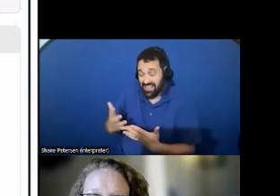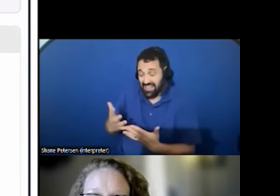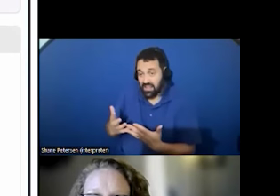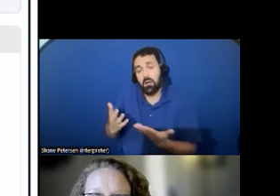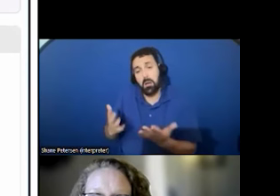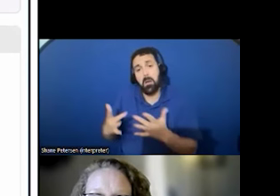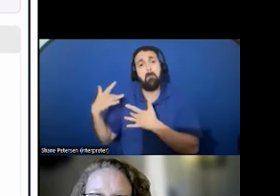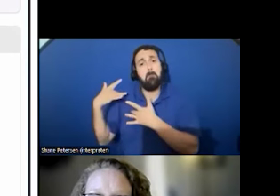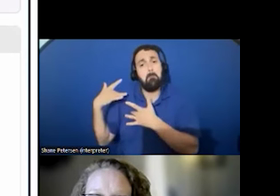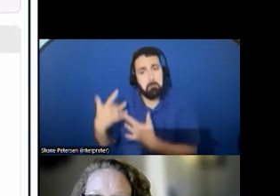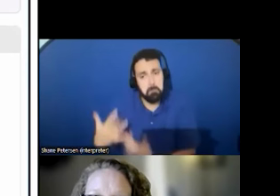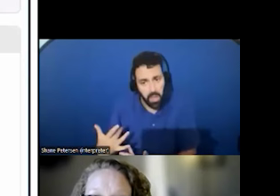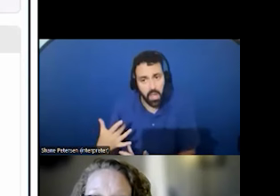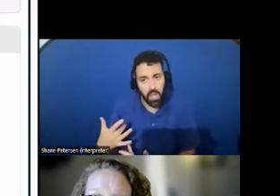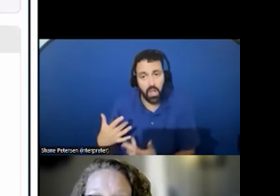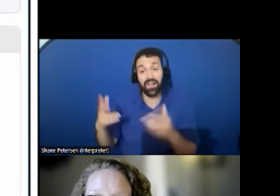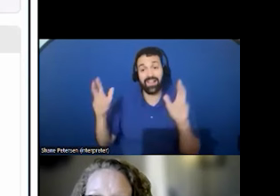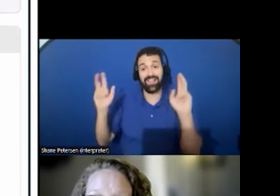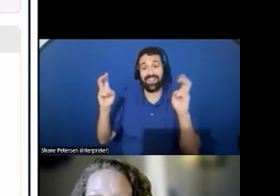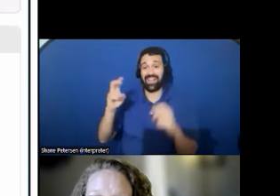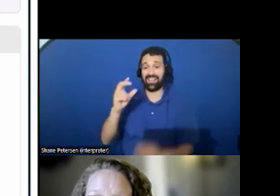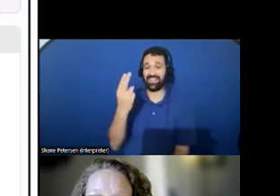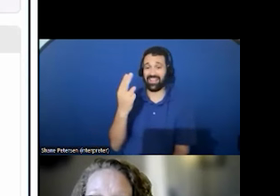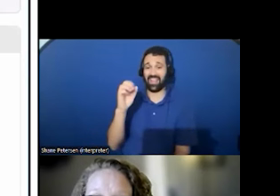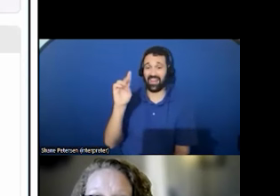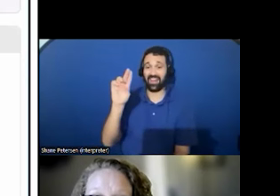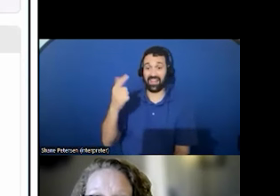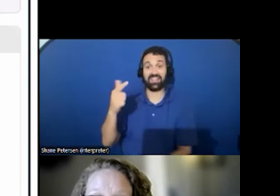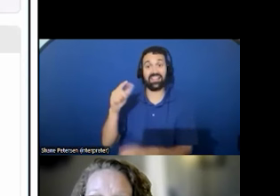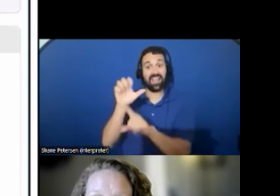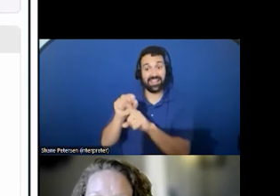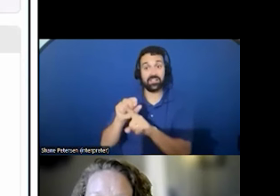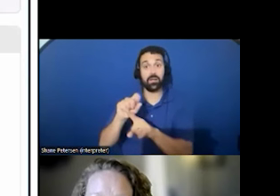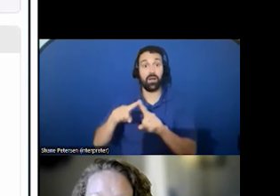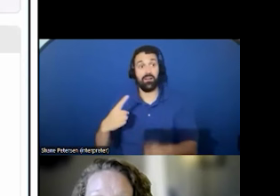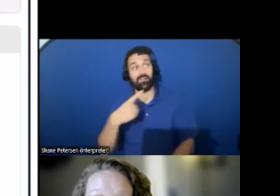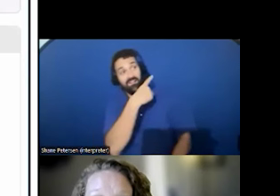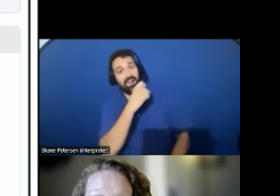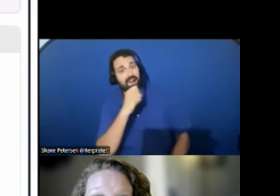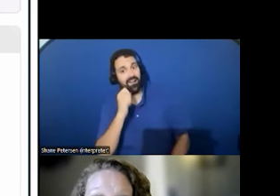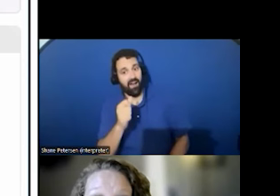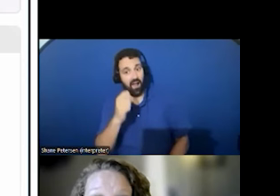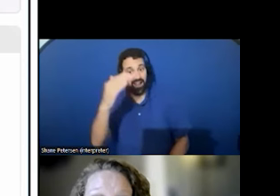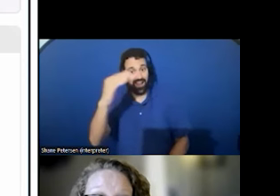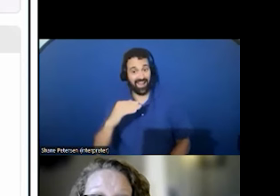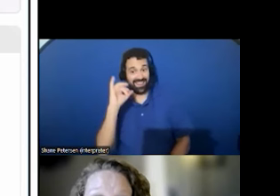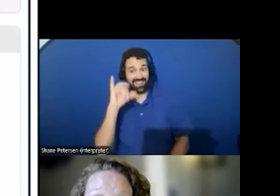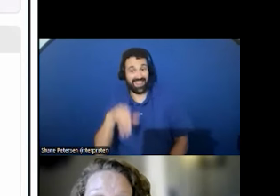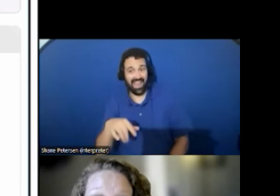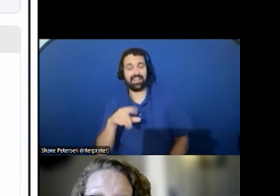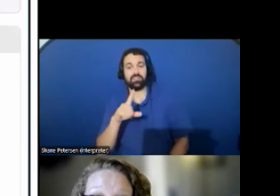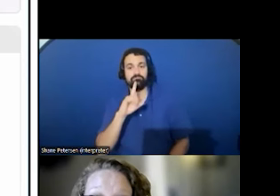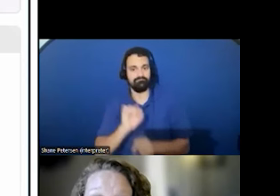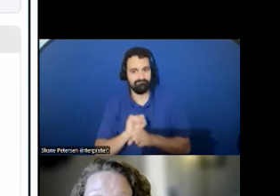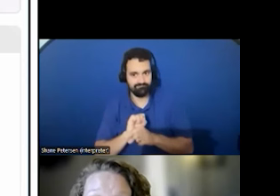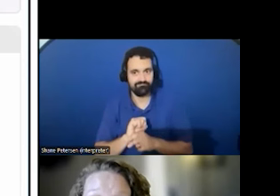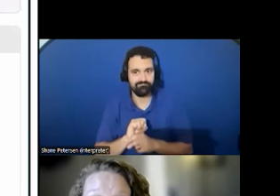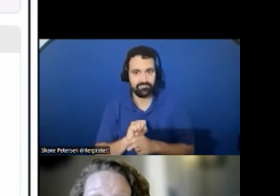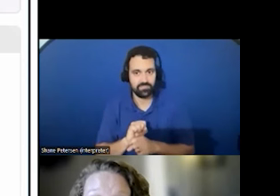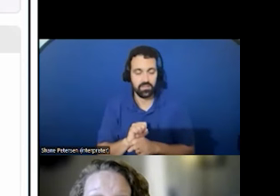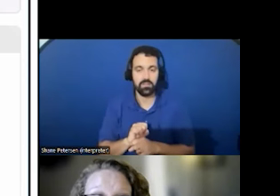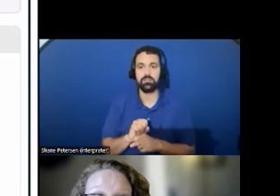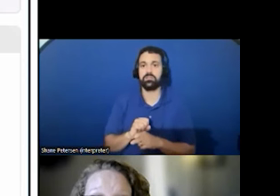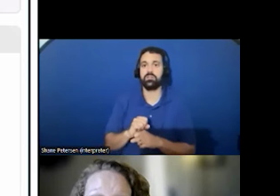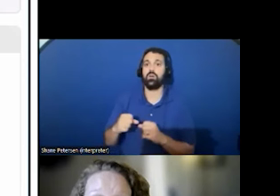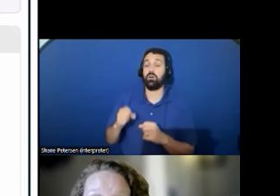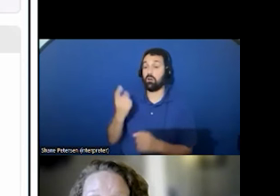usually, but this right here is not a heading, and this one is. So here is an example of when Yuja did